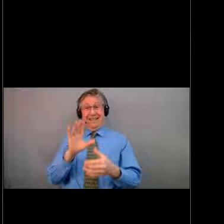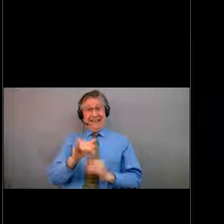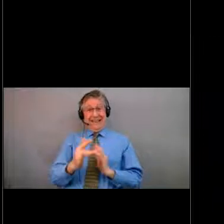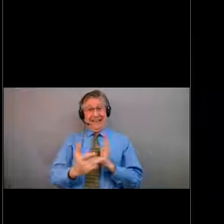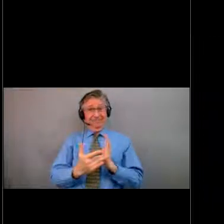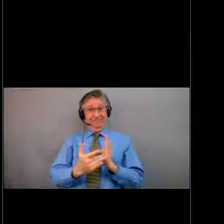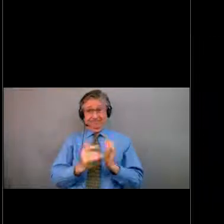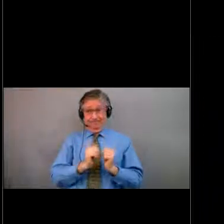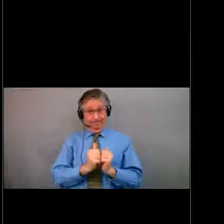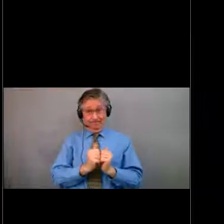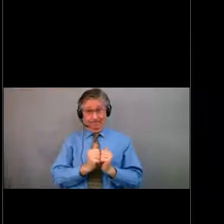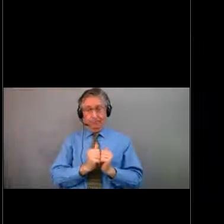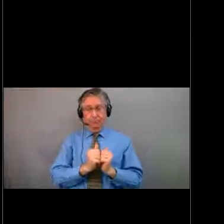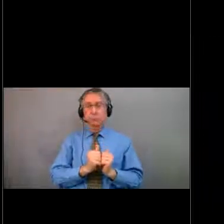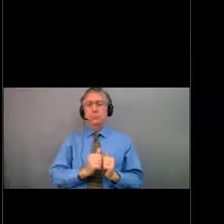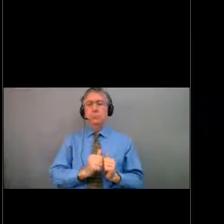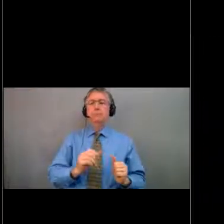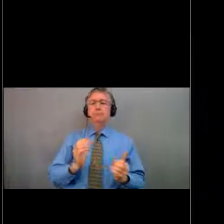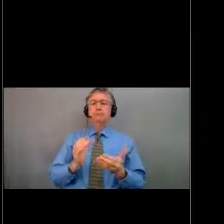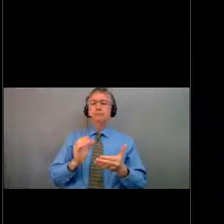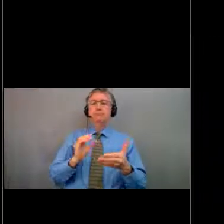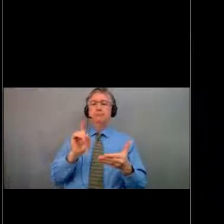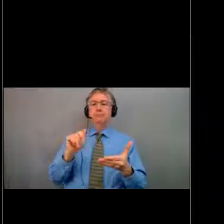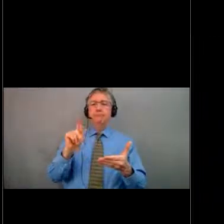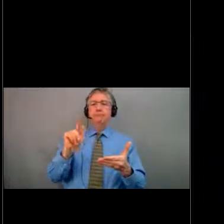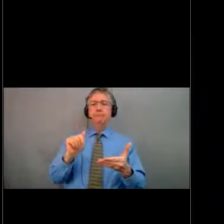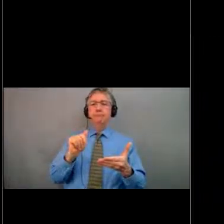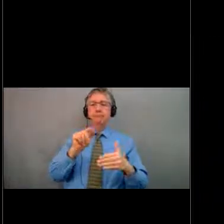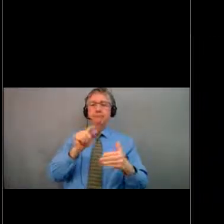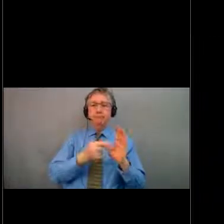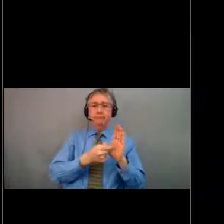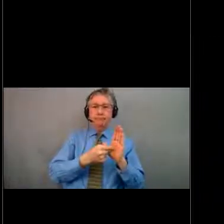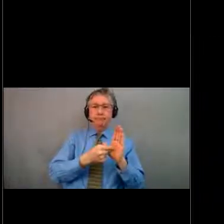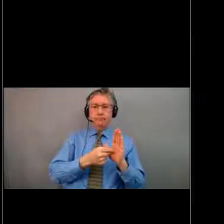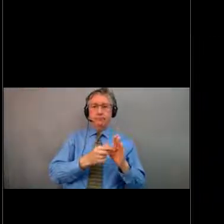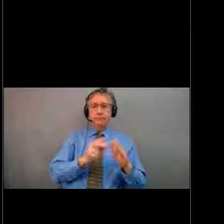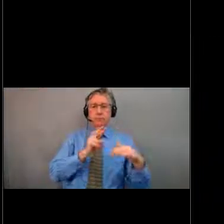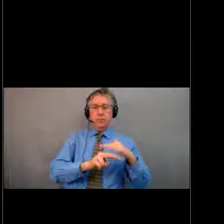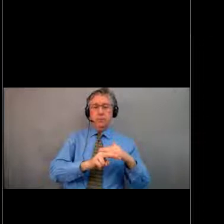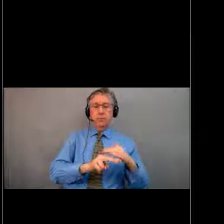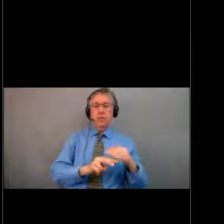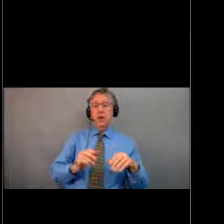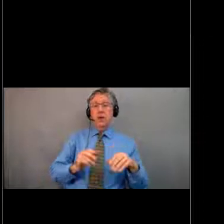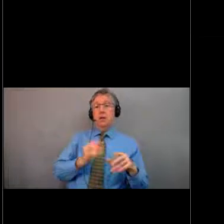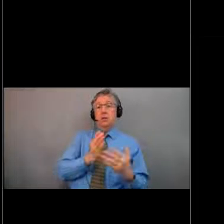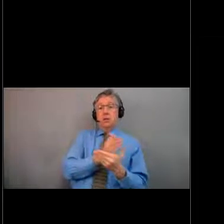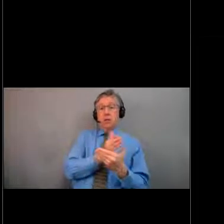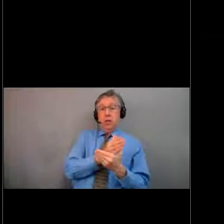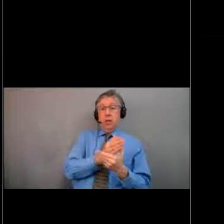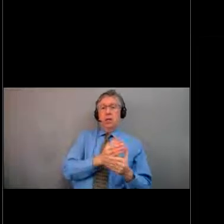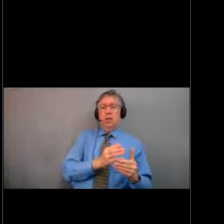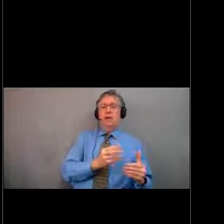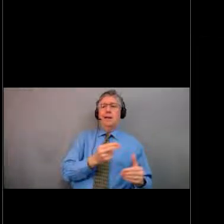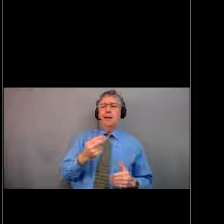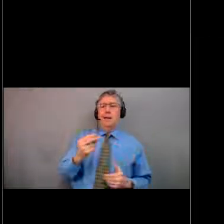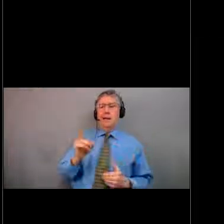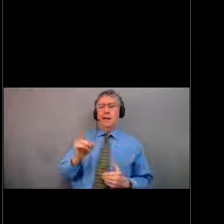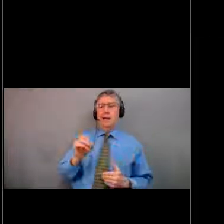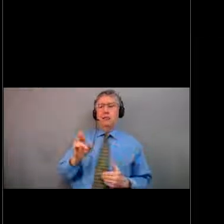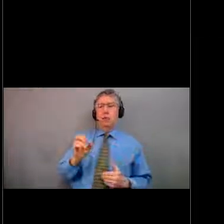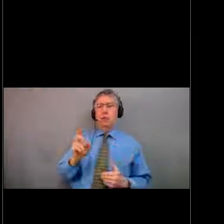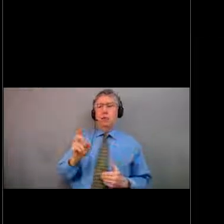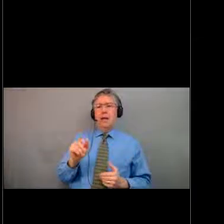the data of model predictions are exchanged between the hydrodynamic ice model based on the finite volume